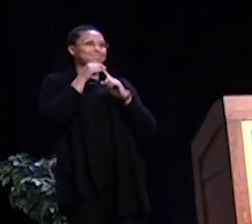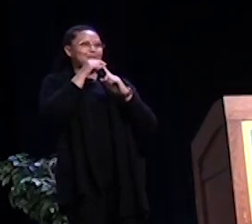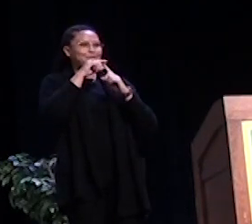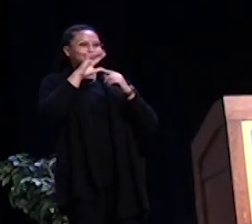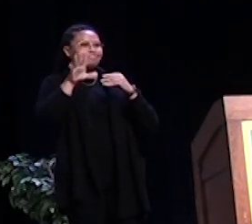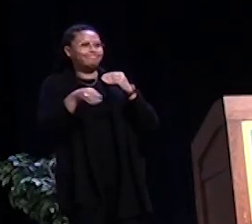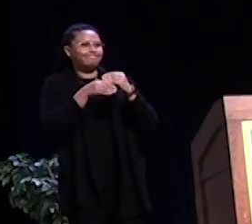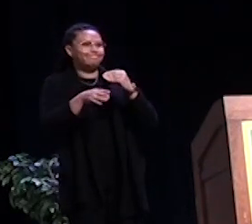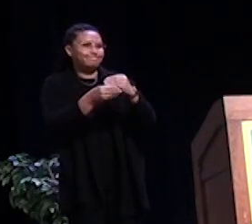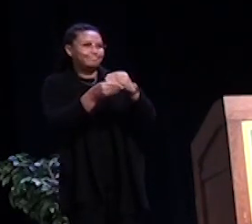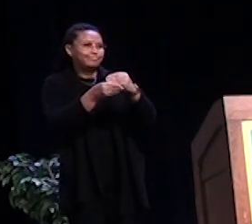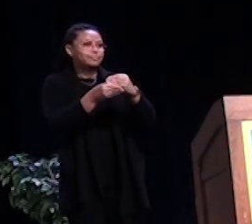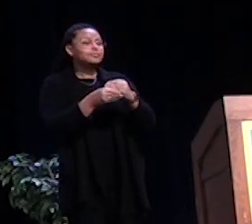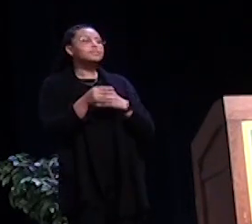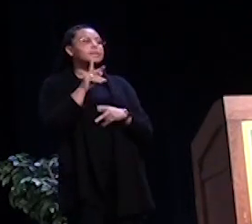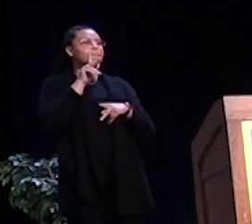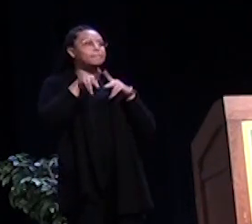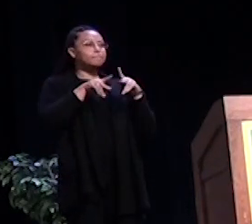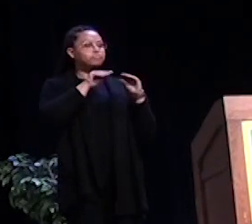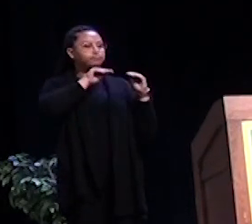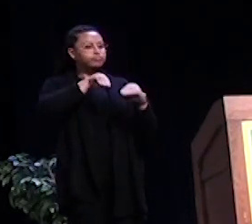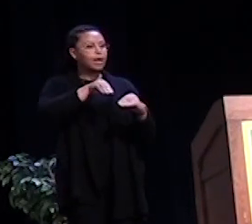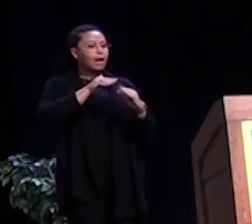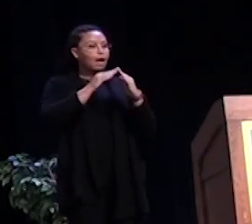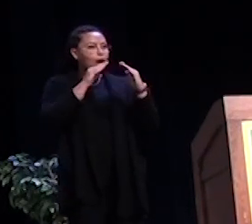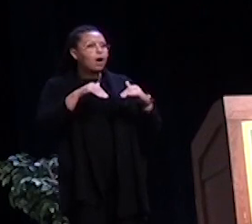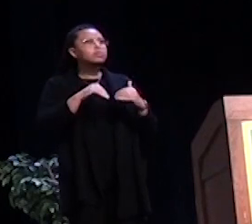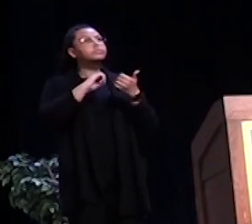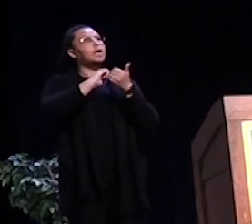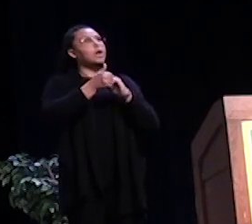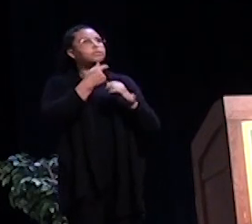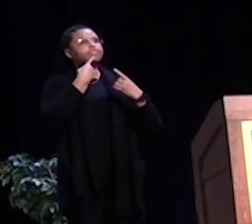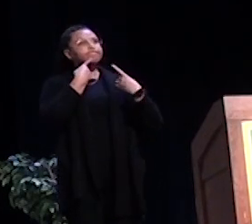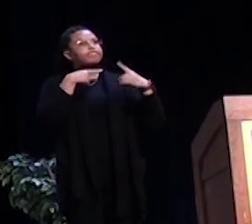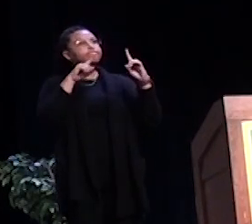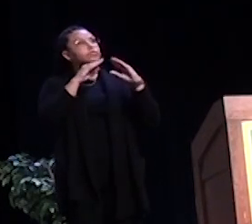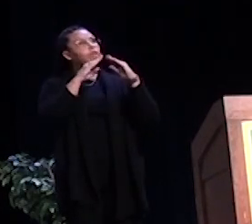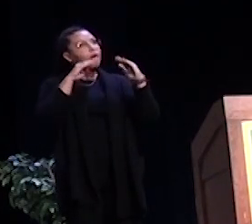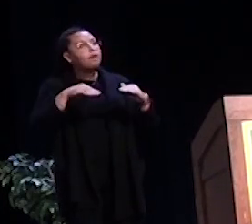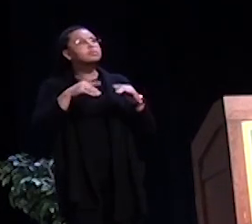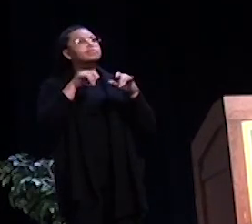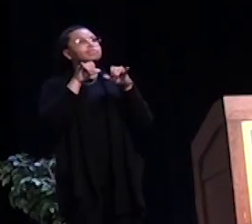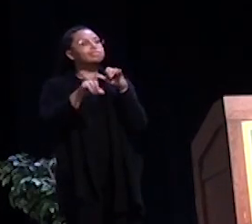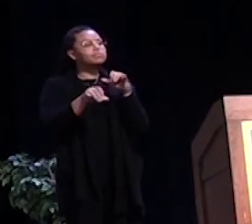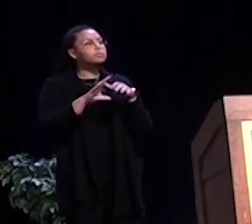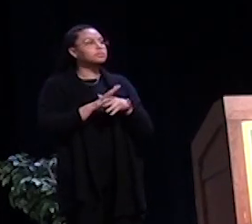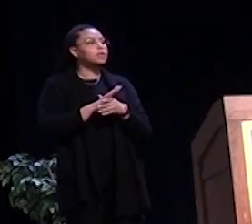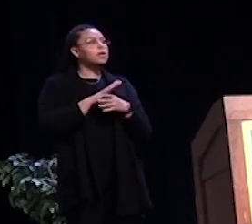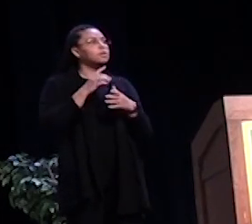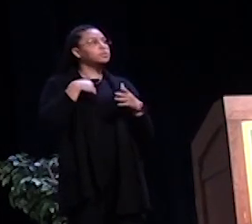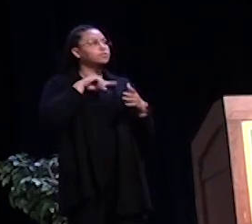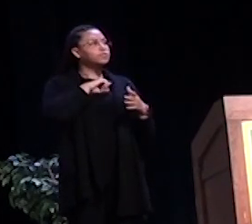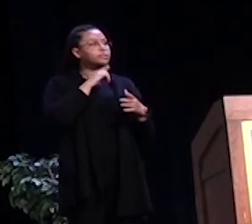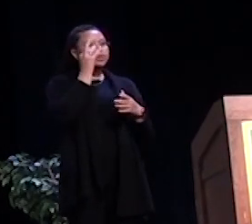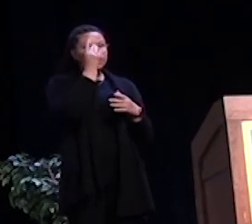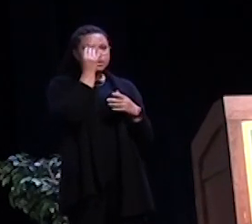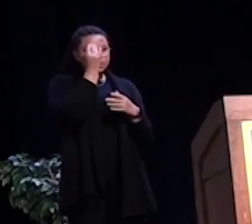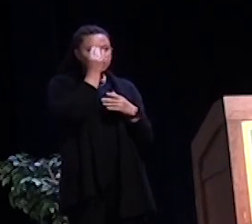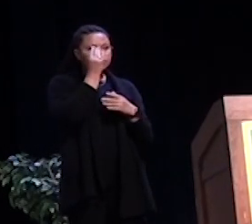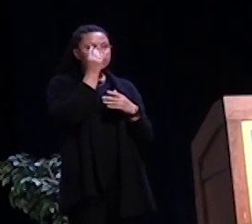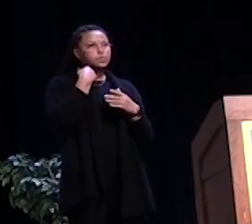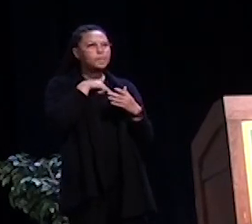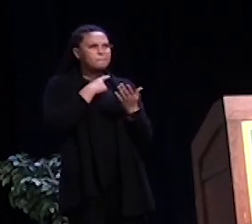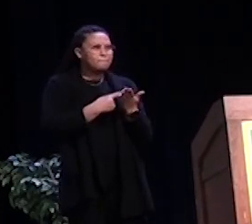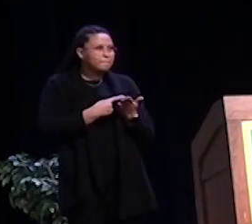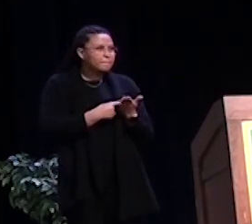people get into housing, stay in housing, be housing, be successful in housing? The thing that our organization focuses on, and what I'll talk about